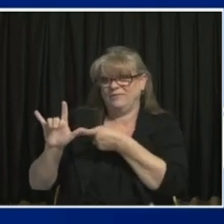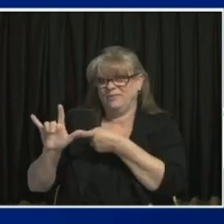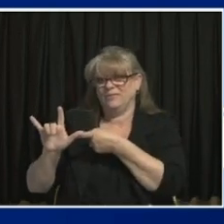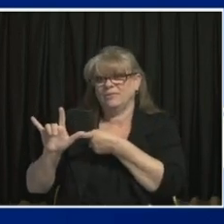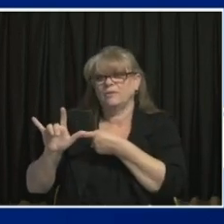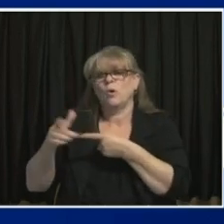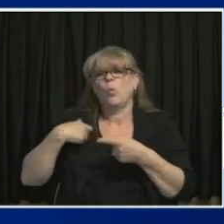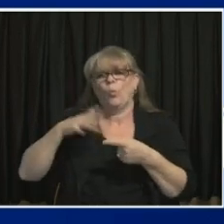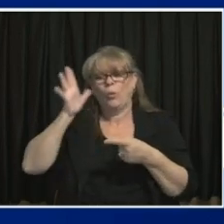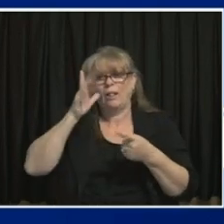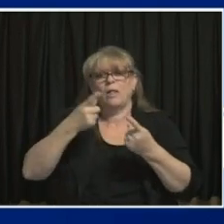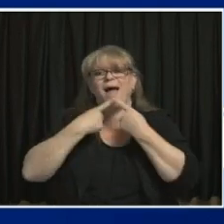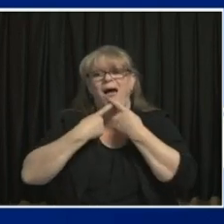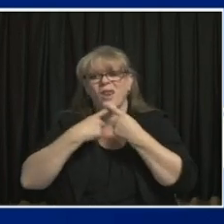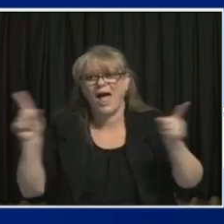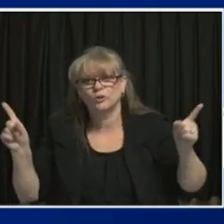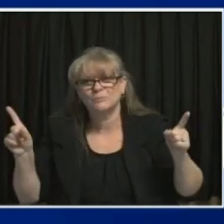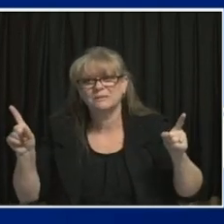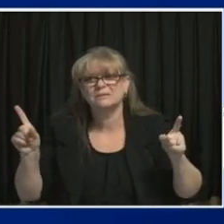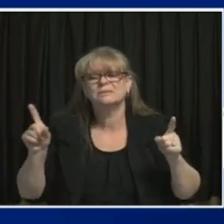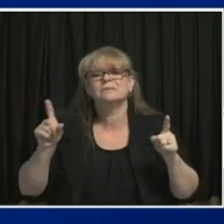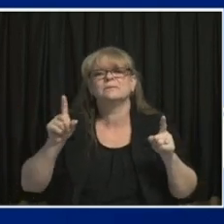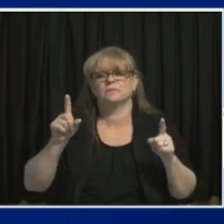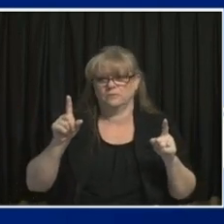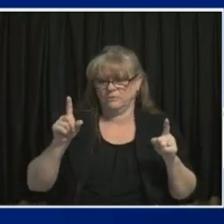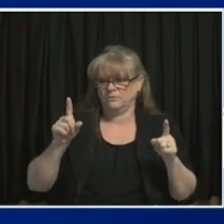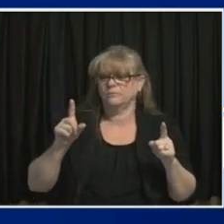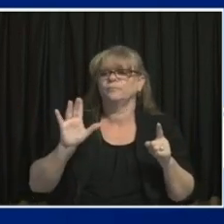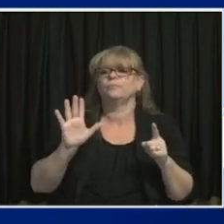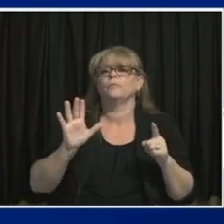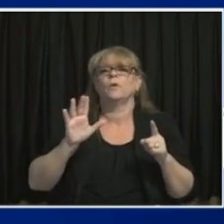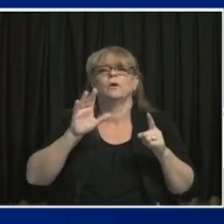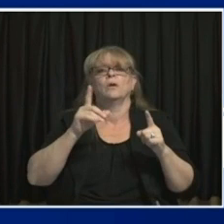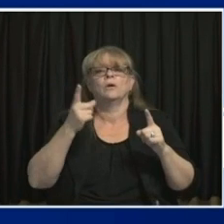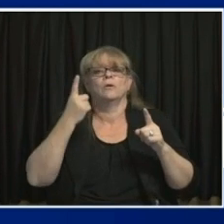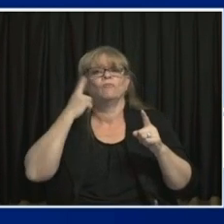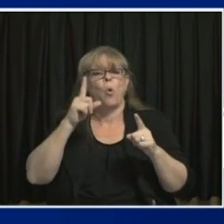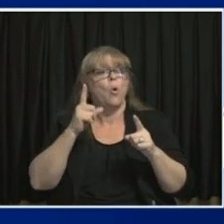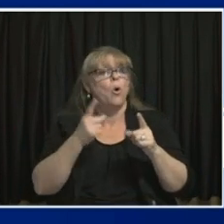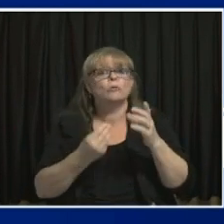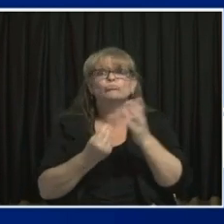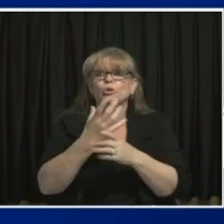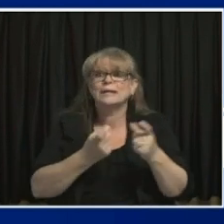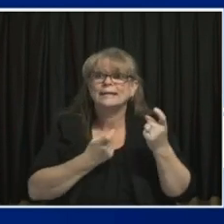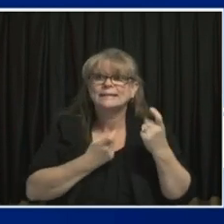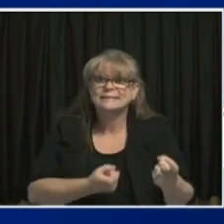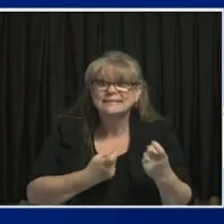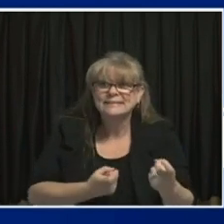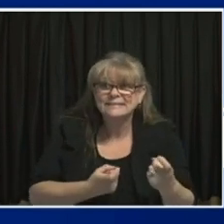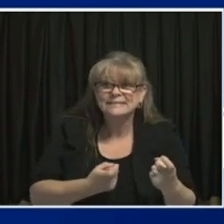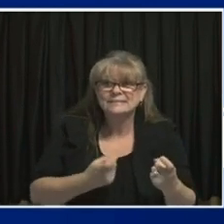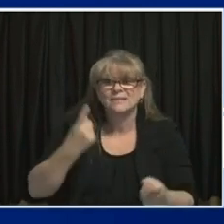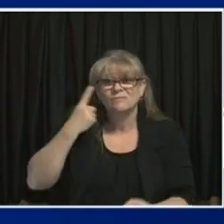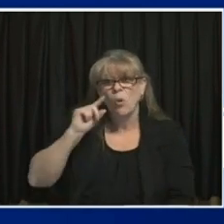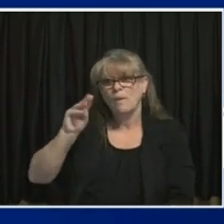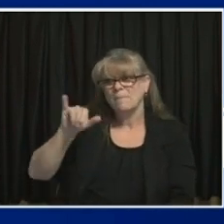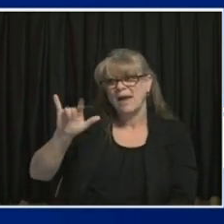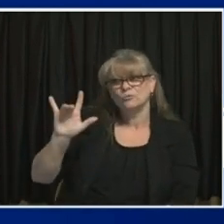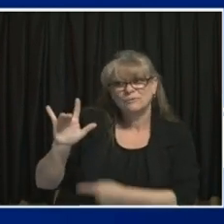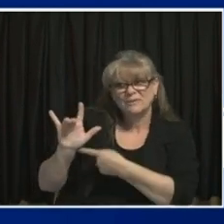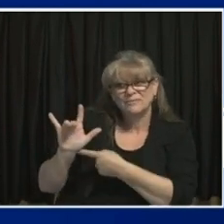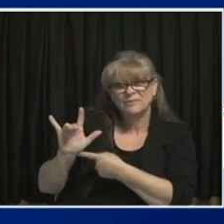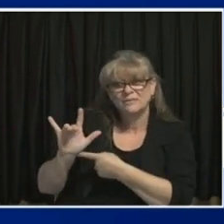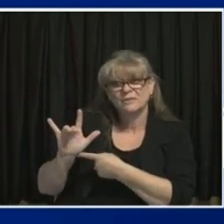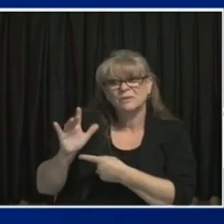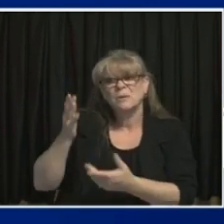effect. Same with spring skiing. We'll have the data we need April 25th. If it's a go in the 2 or 3 areas, it'll